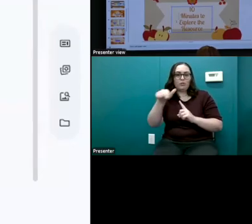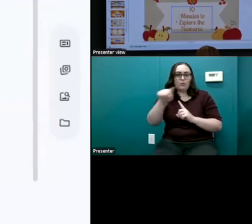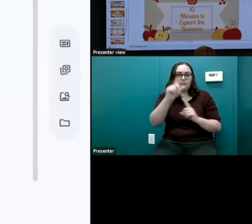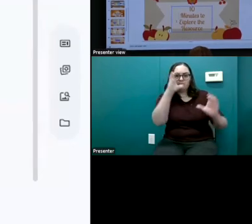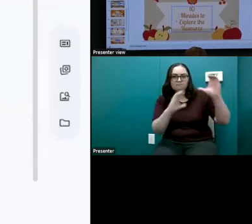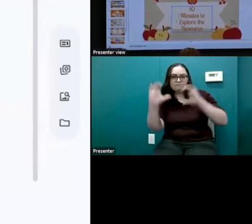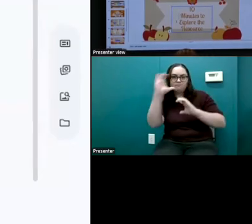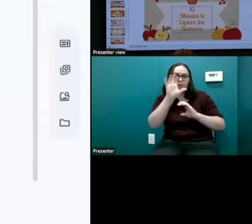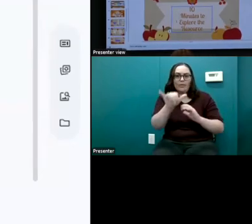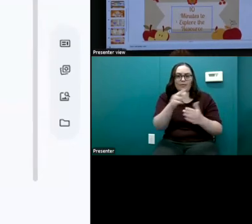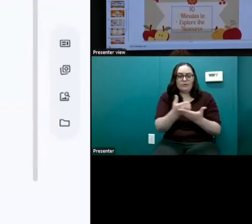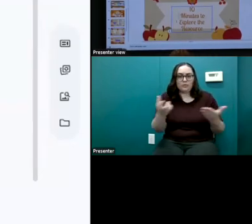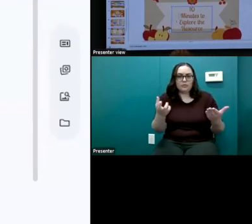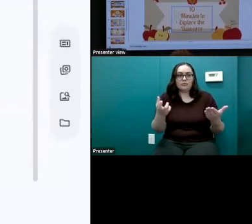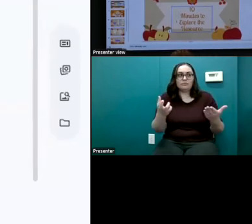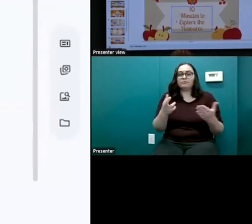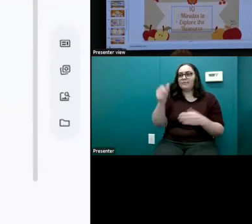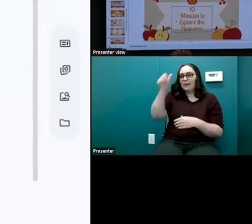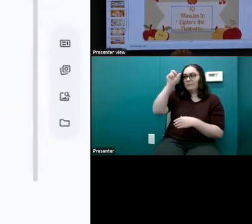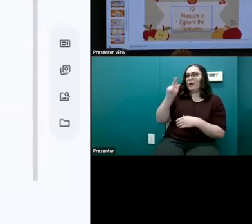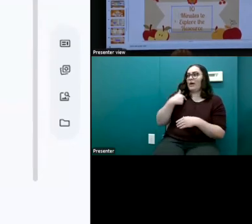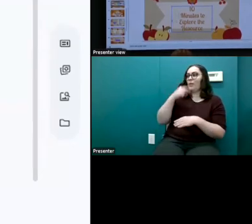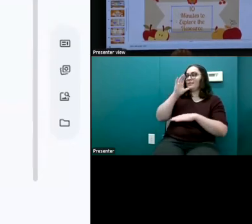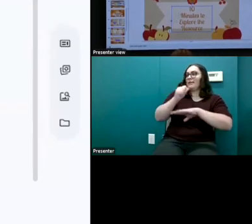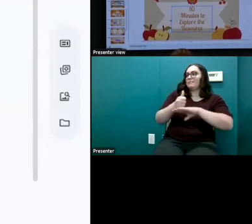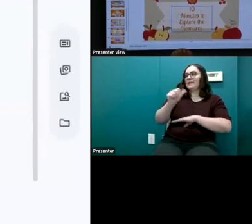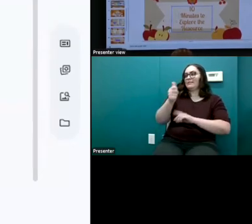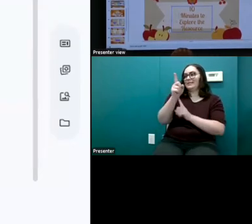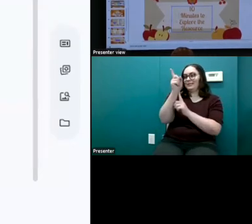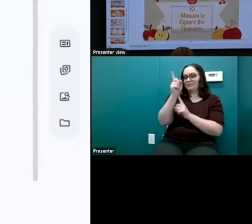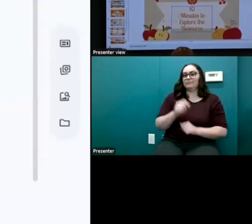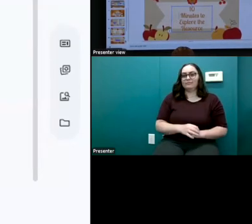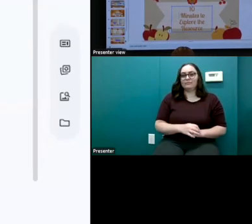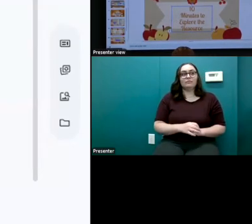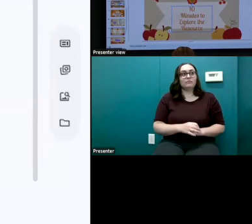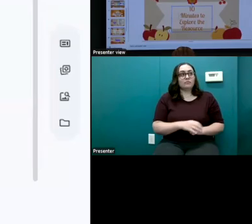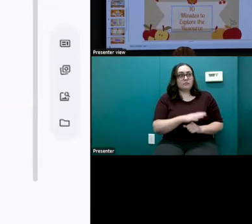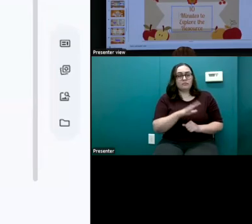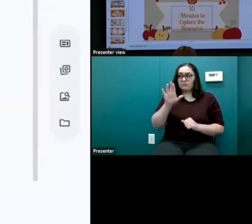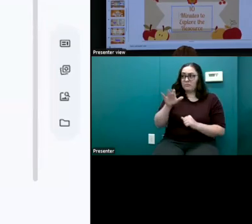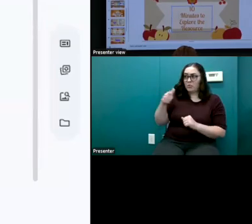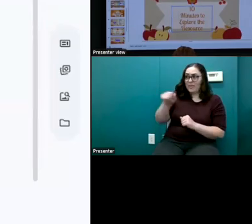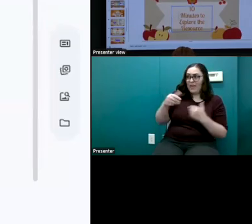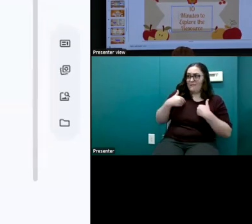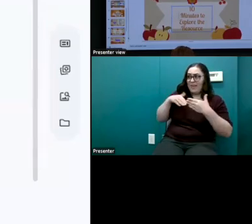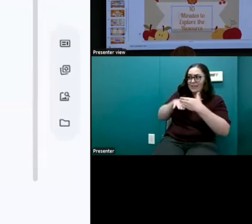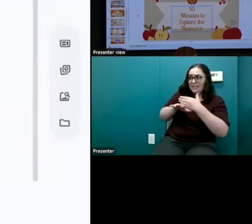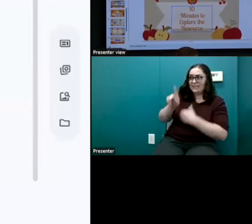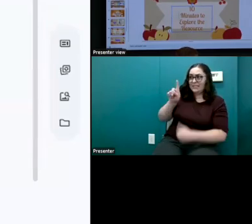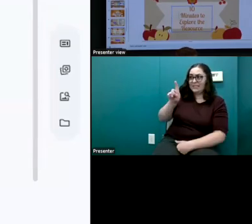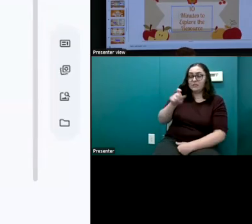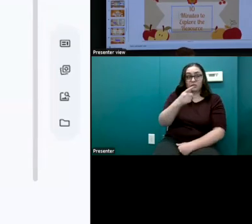resource. Okay. I will time 10 minutes. Okay, perfect. Do they have access to it? They